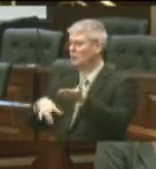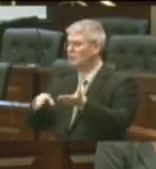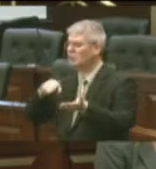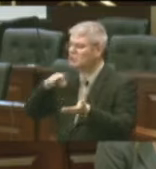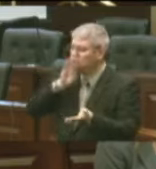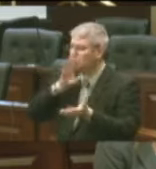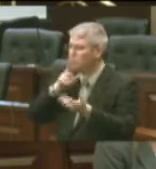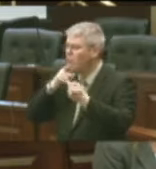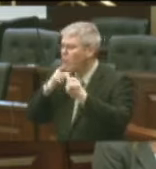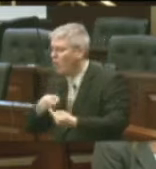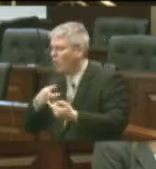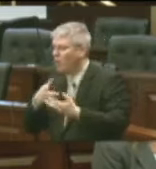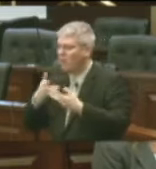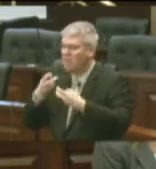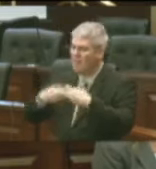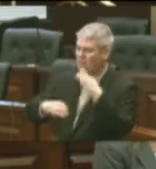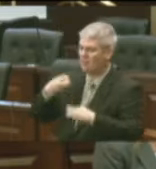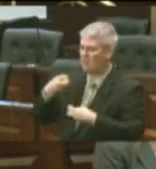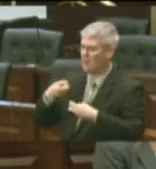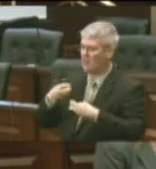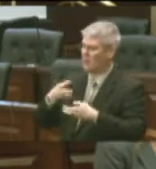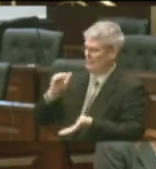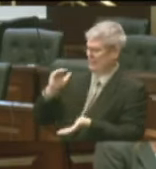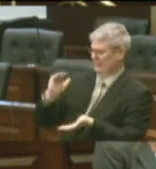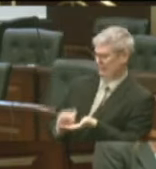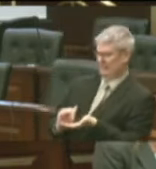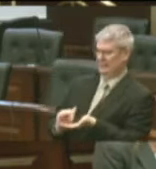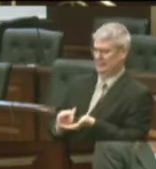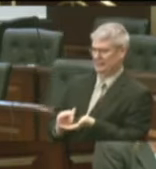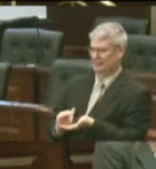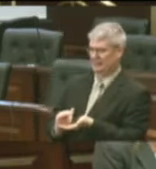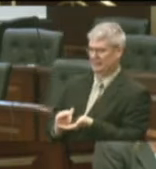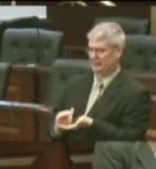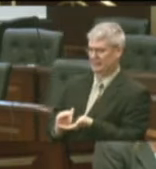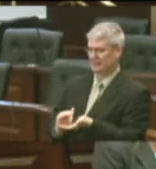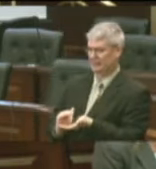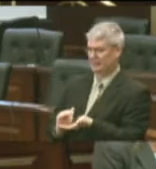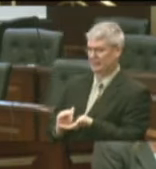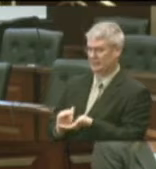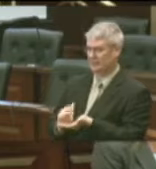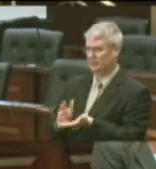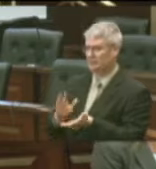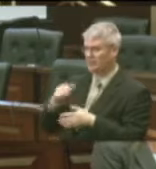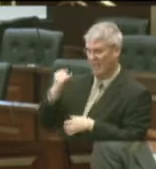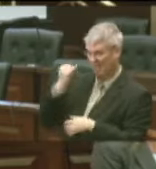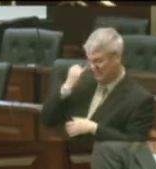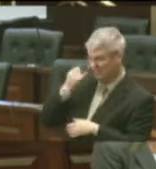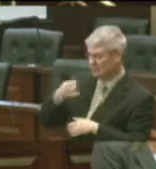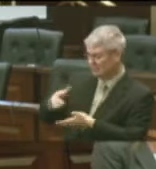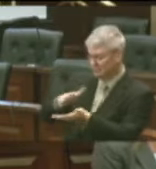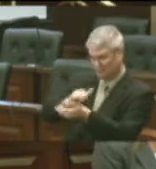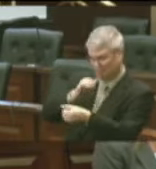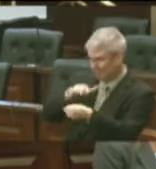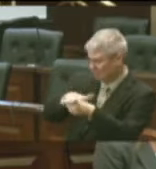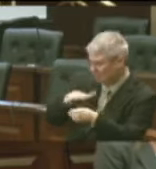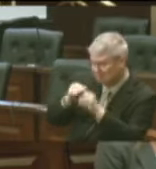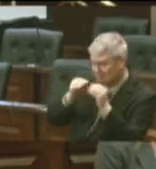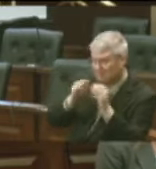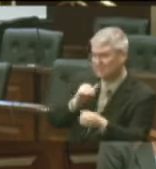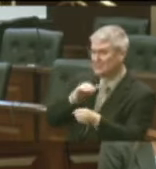I anticipate a lot of it will be for additional help, because what I hear from teachers is they've got the normal demands